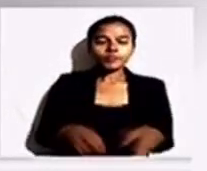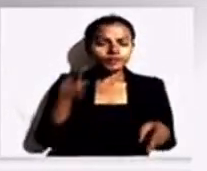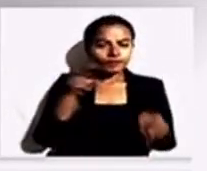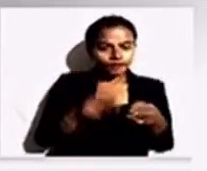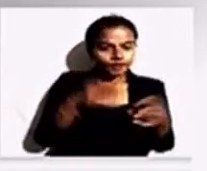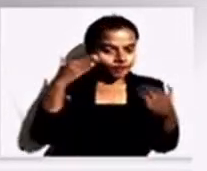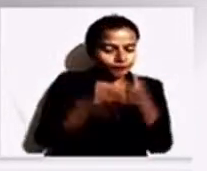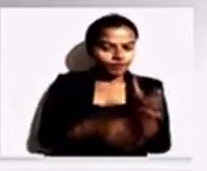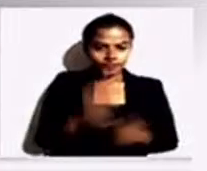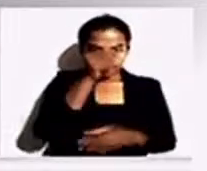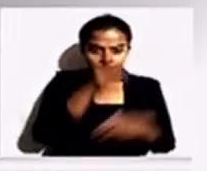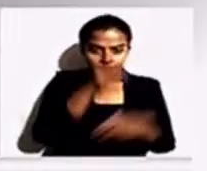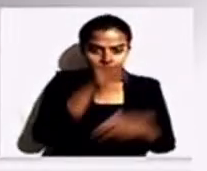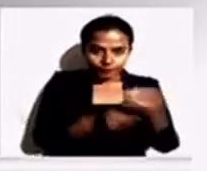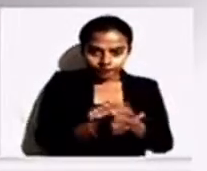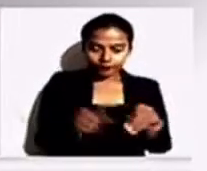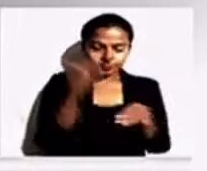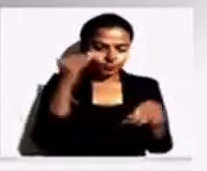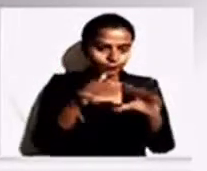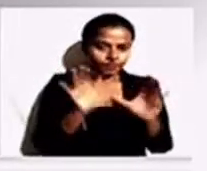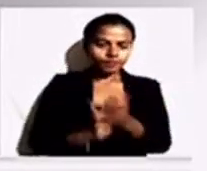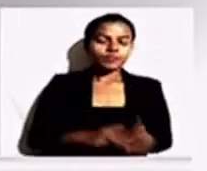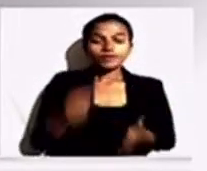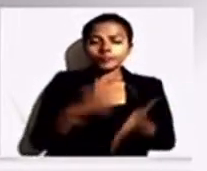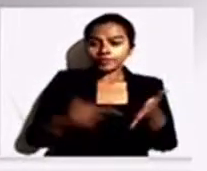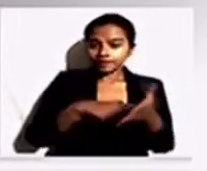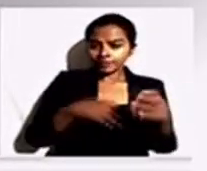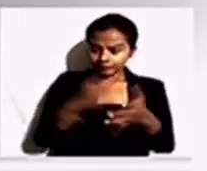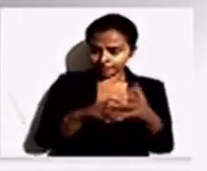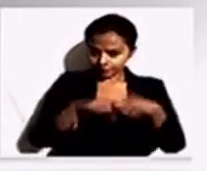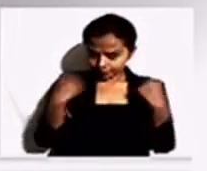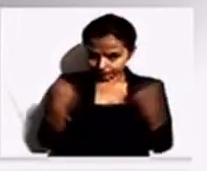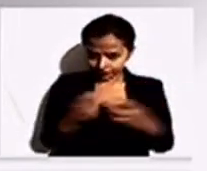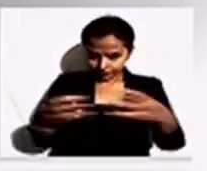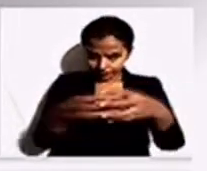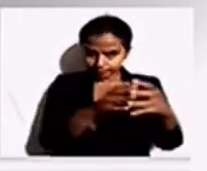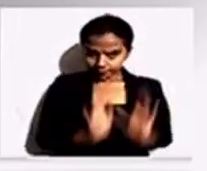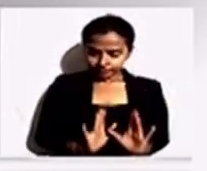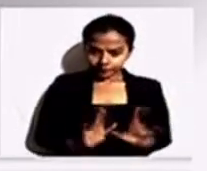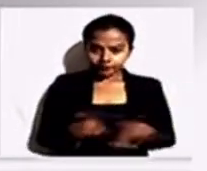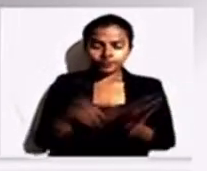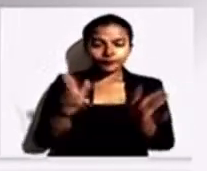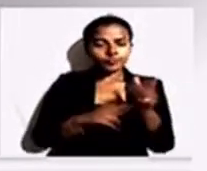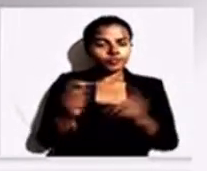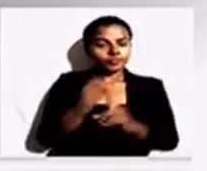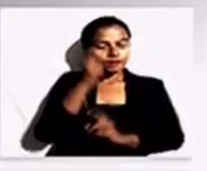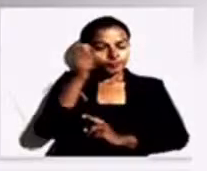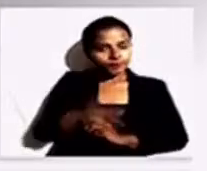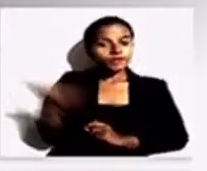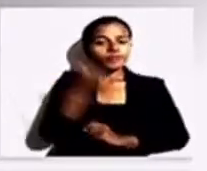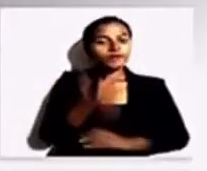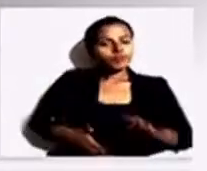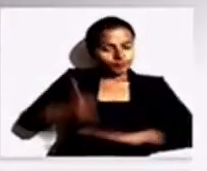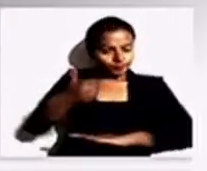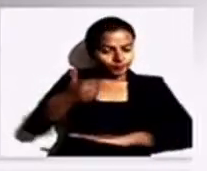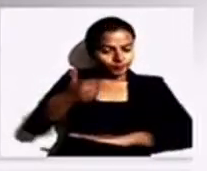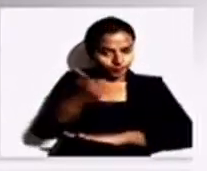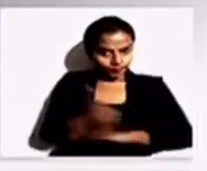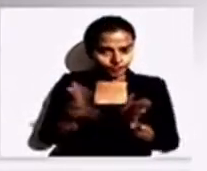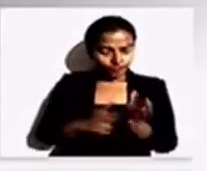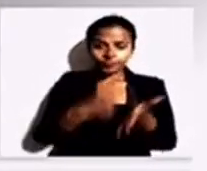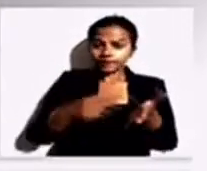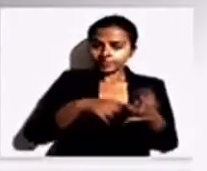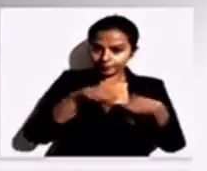and the National Election Commission. Further, Nimal Punjiheva will be the new chairman of the National Elections Commission, replacing